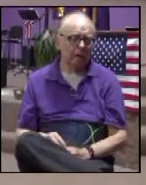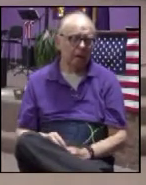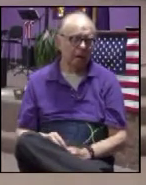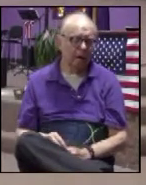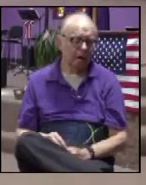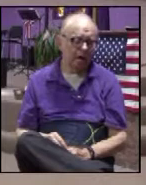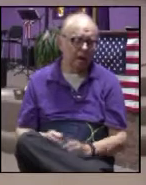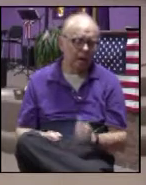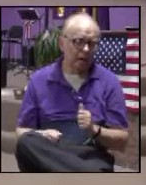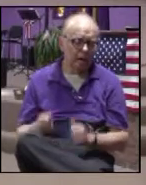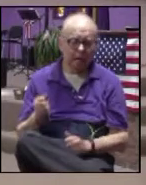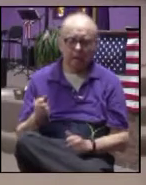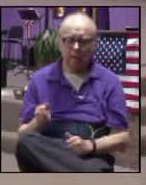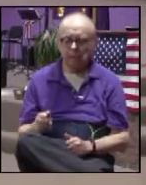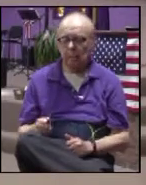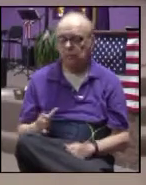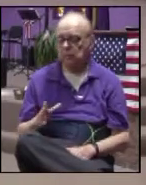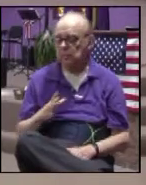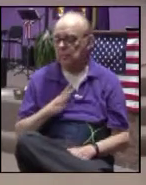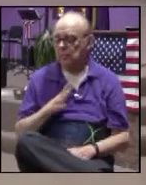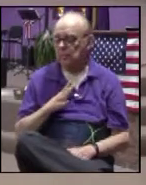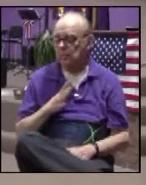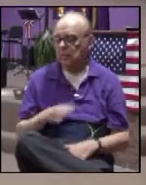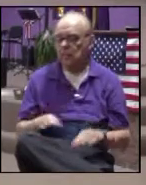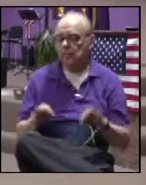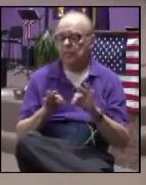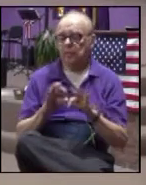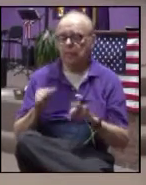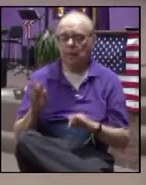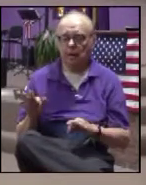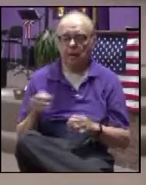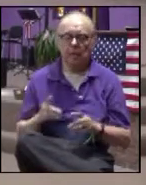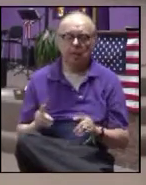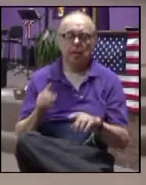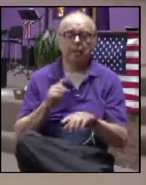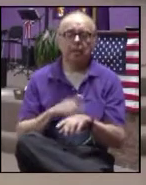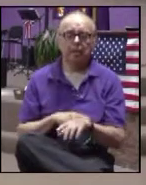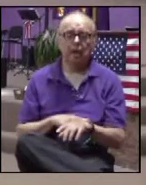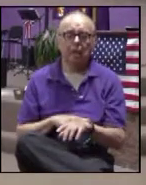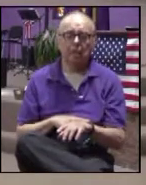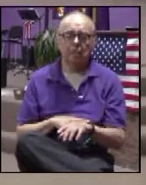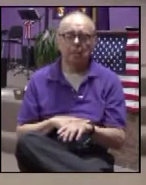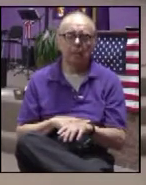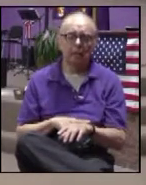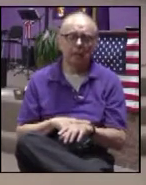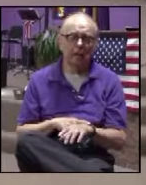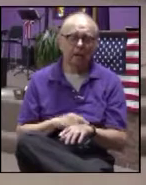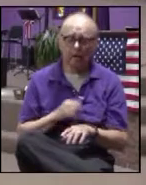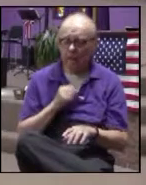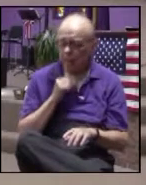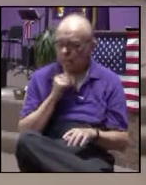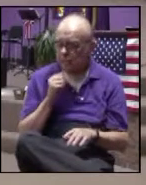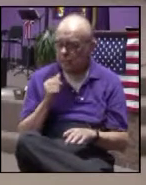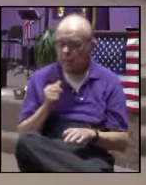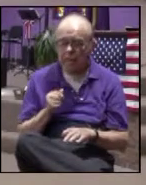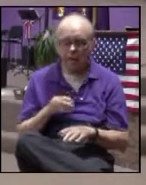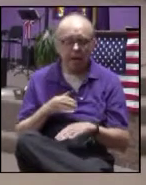the most prestigious job that you could have during that period of time was not a